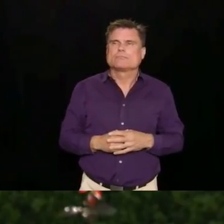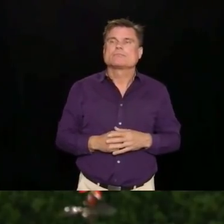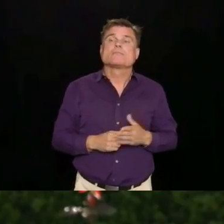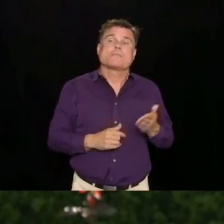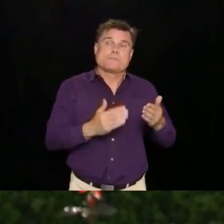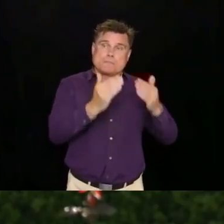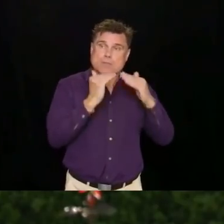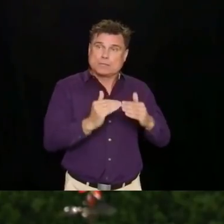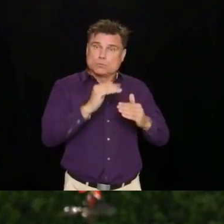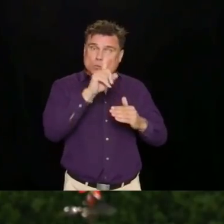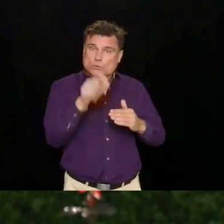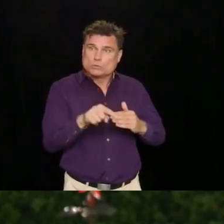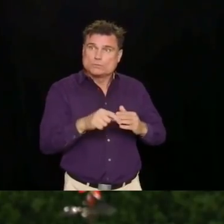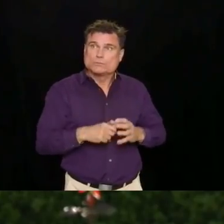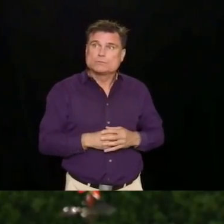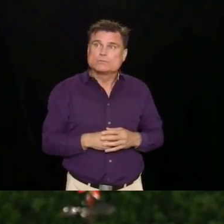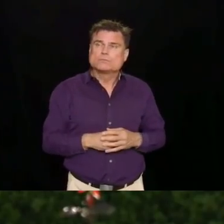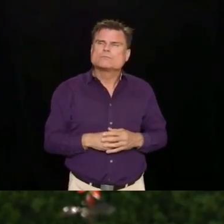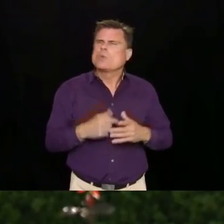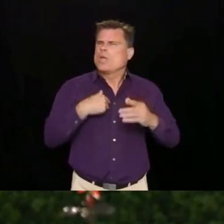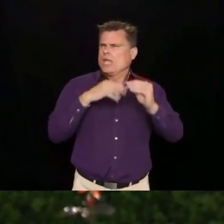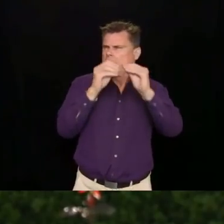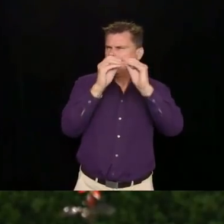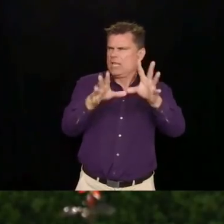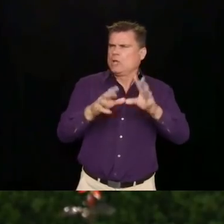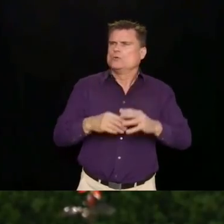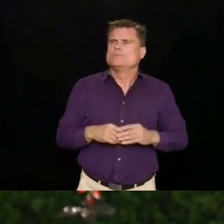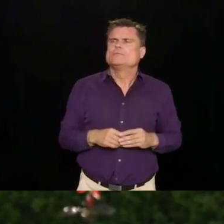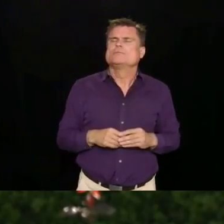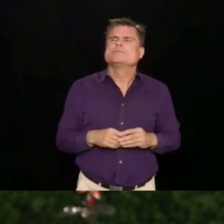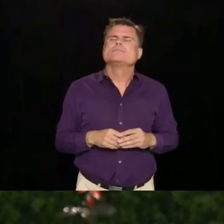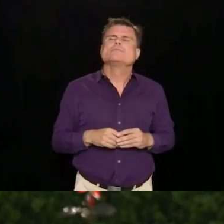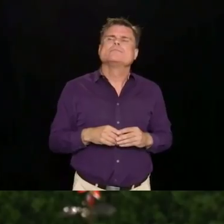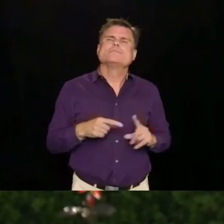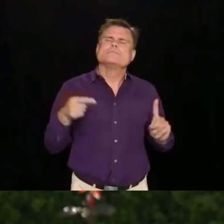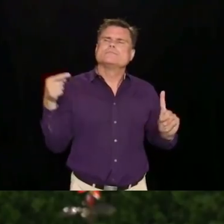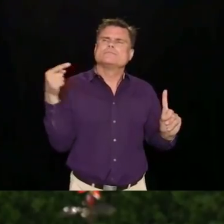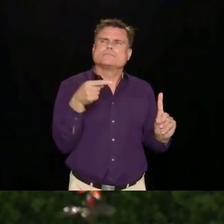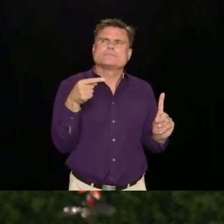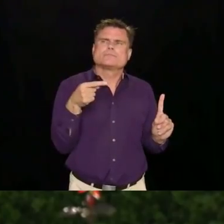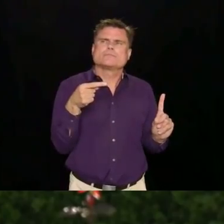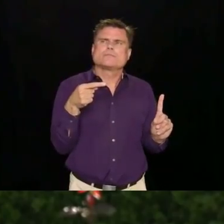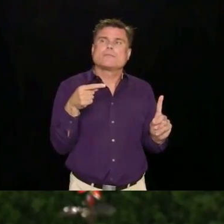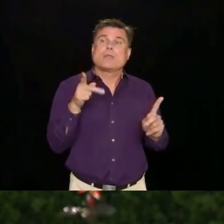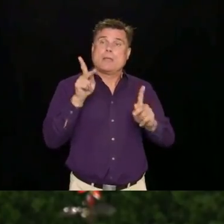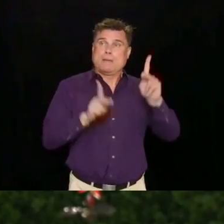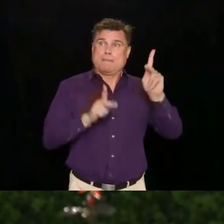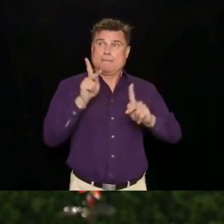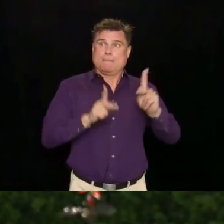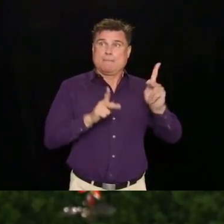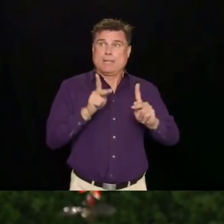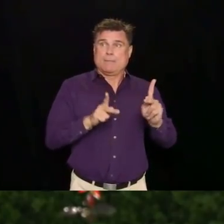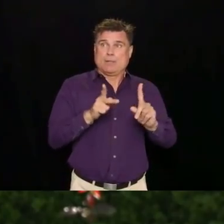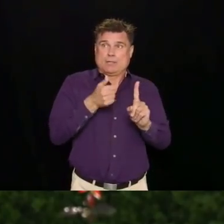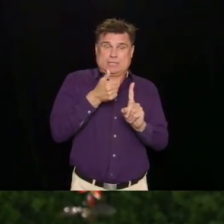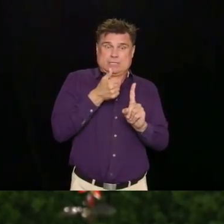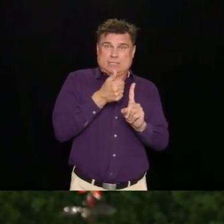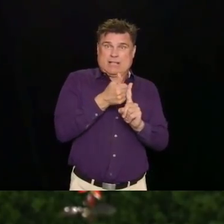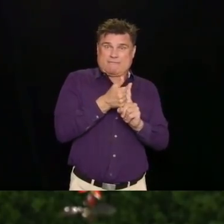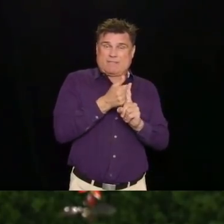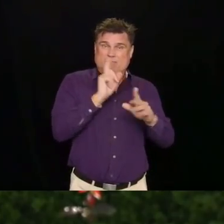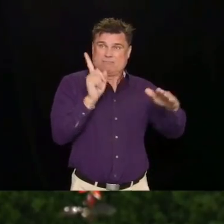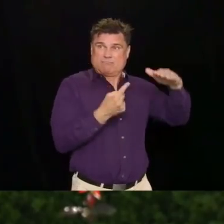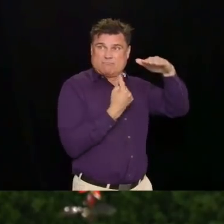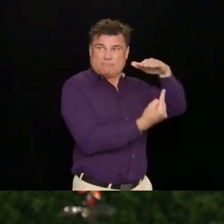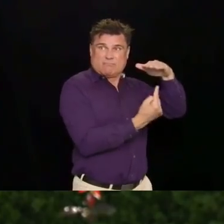guess my follow-up question would be clarification in terms of the people who are told to self-isolate and those who are told to